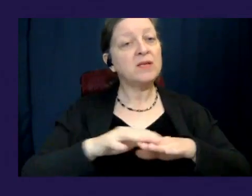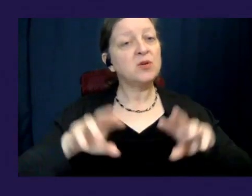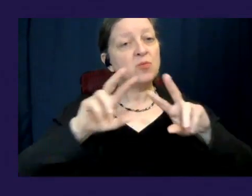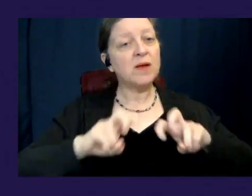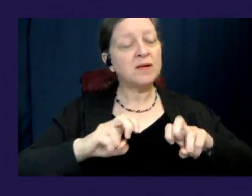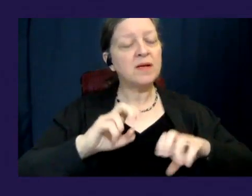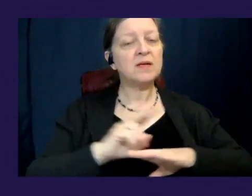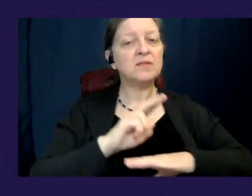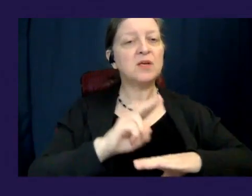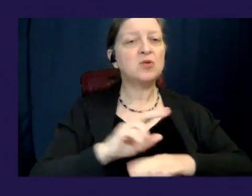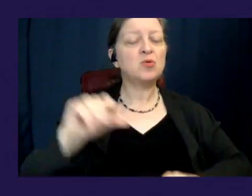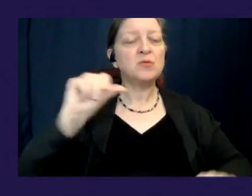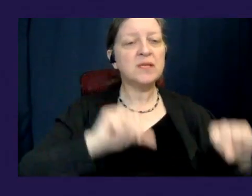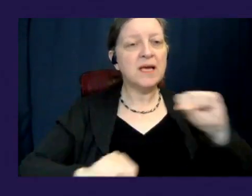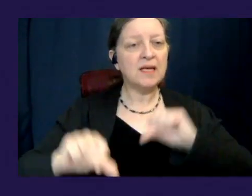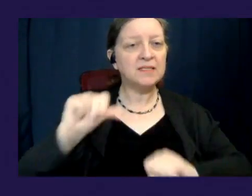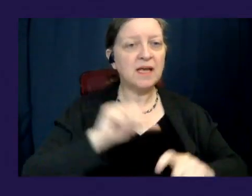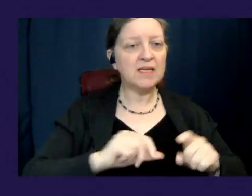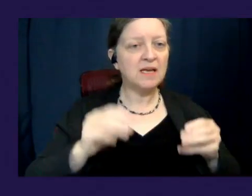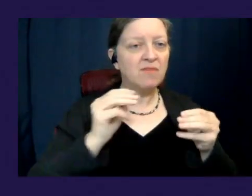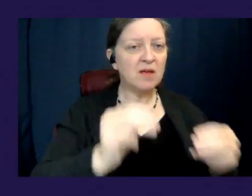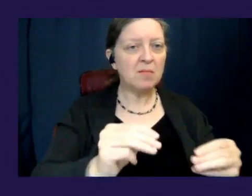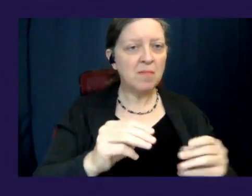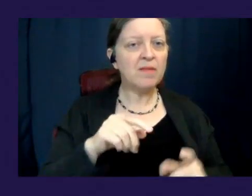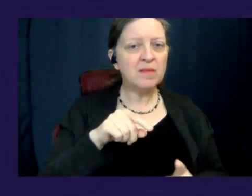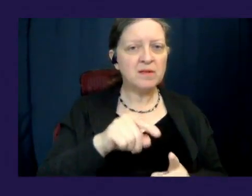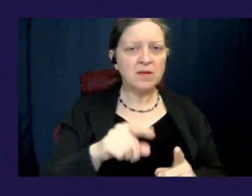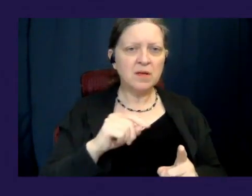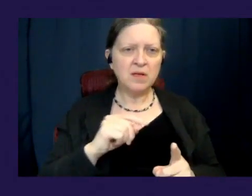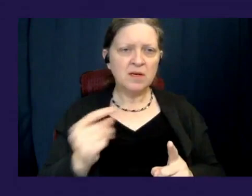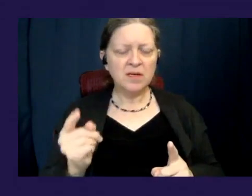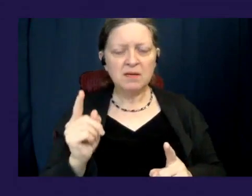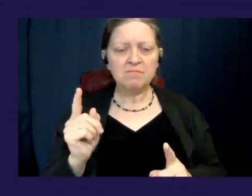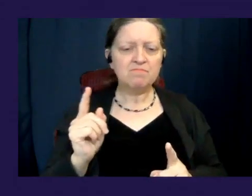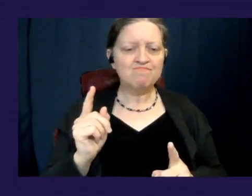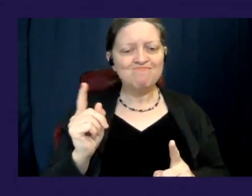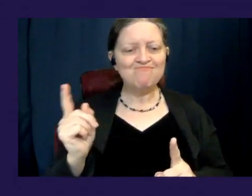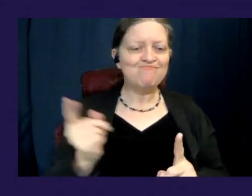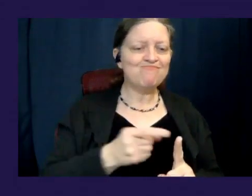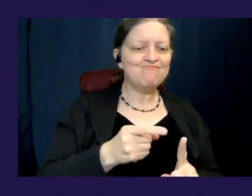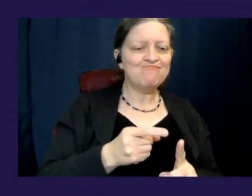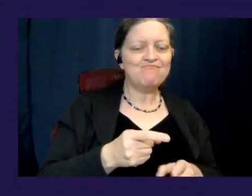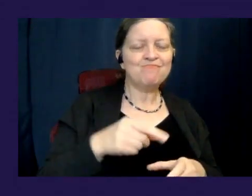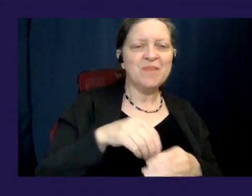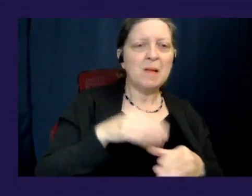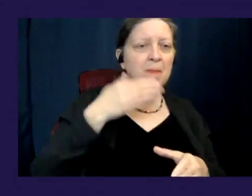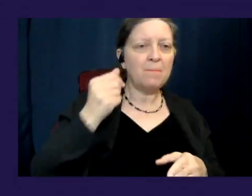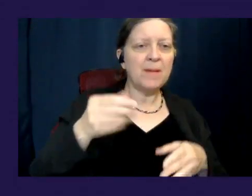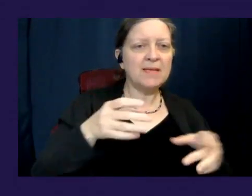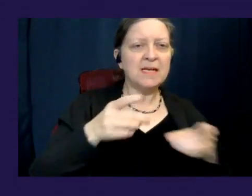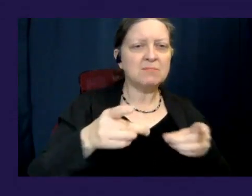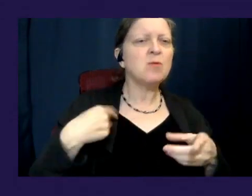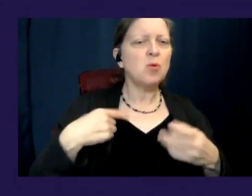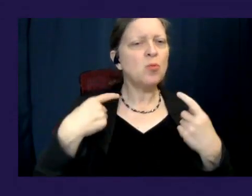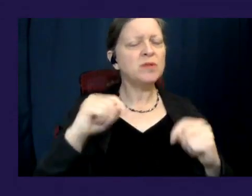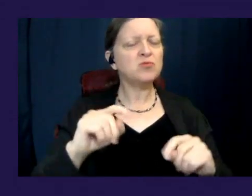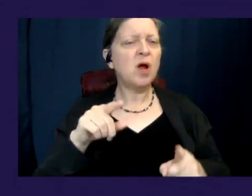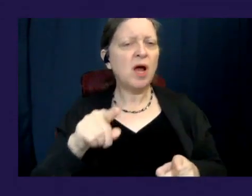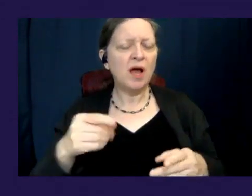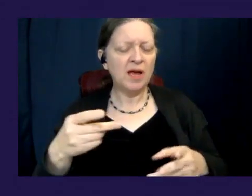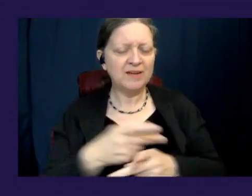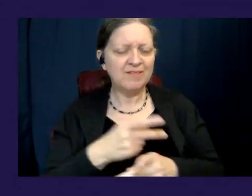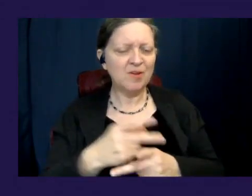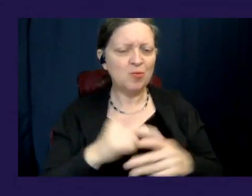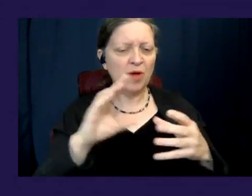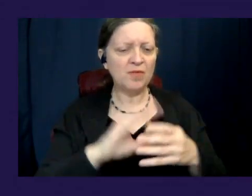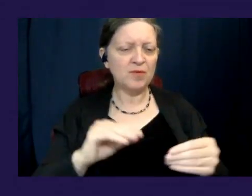the best explanation, we try to come up with the story of whatever that theme is, and then provide recommendations for how